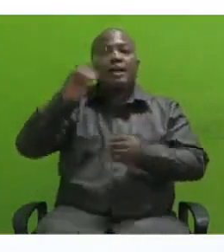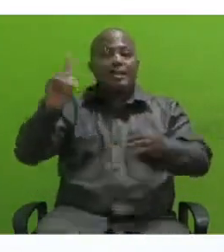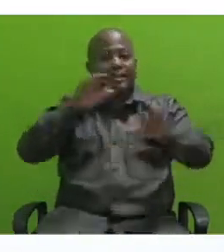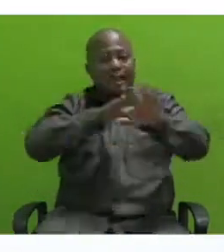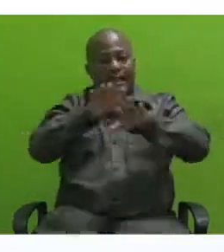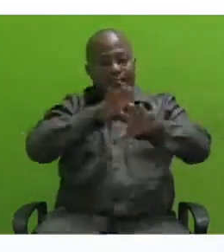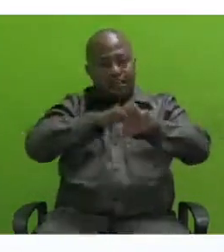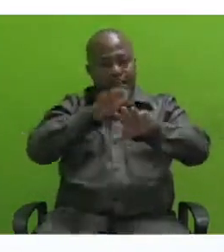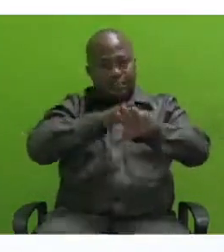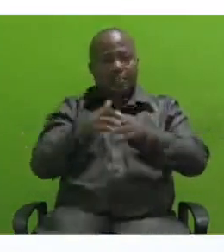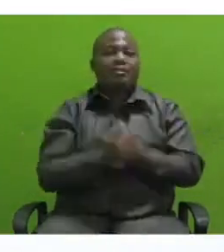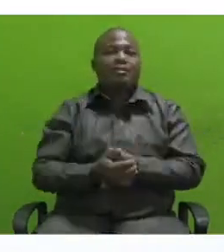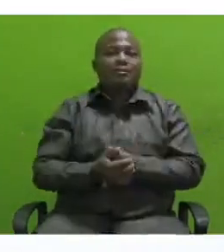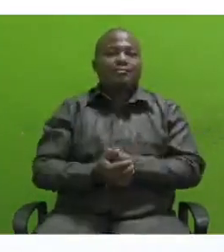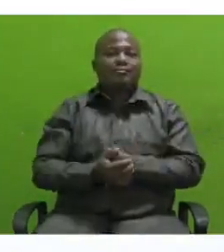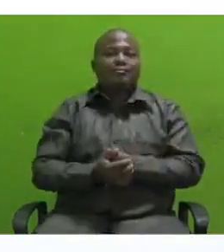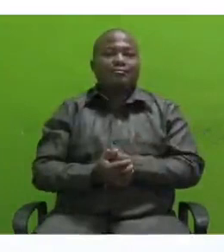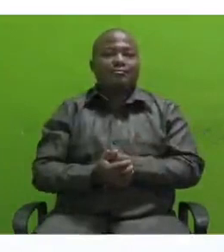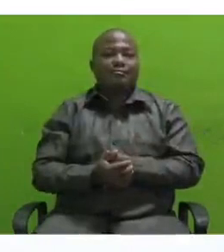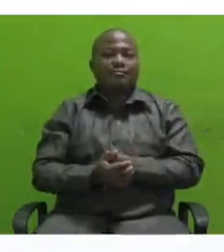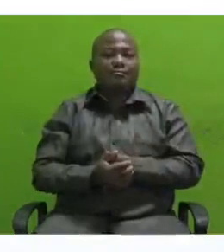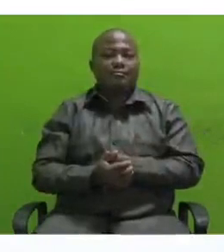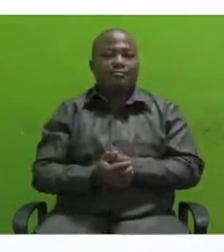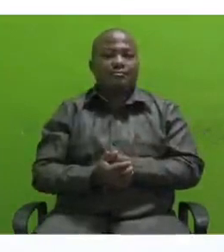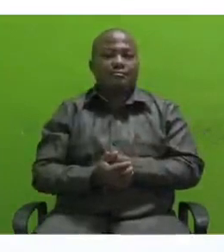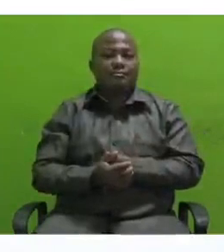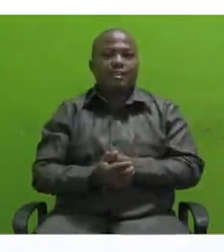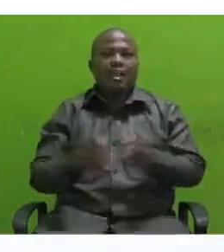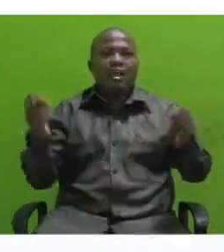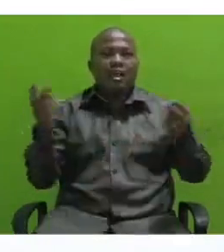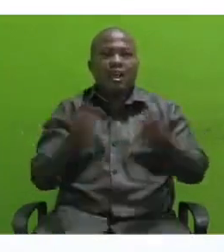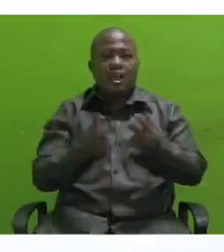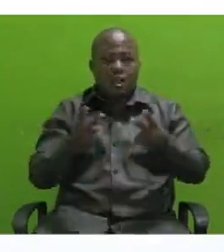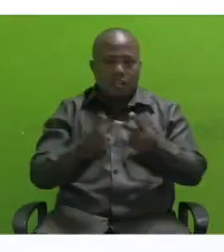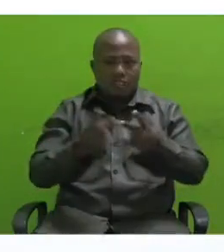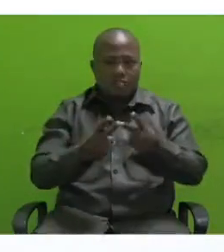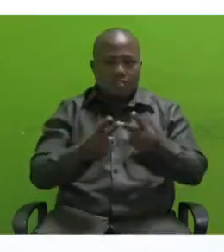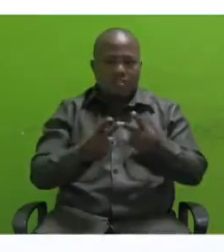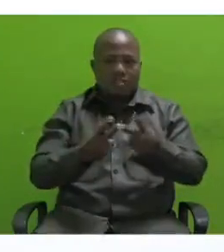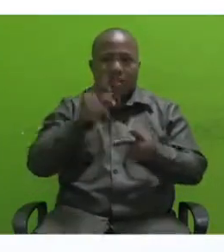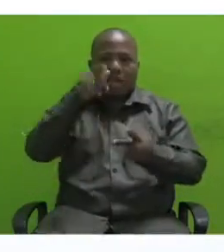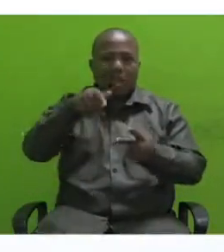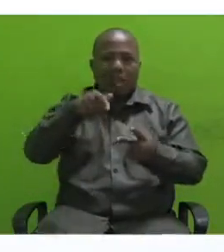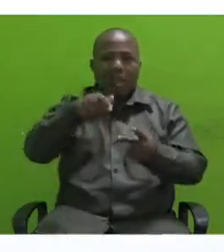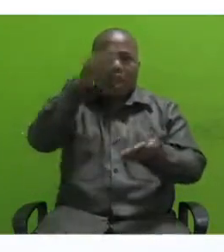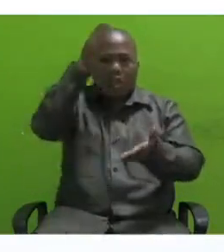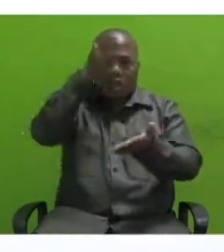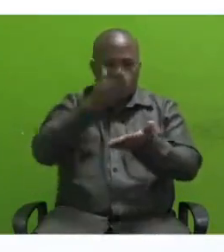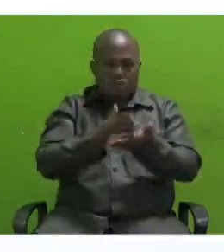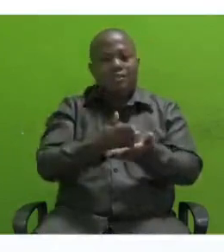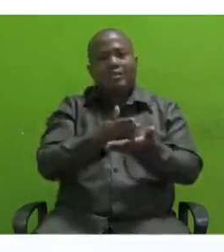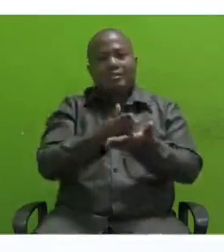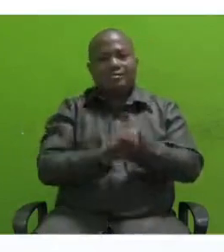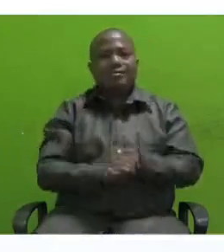quadratic expressions, coefficients of the quadratic expression, as well as the